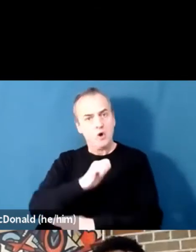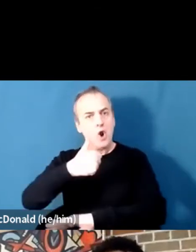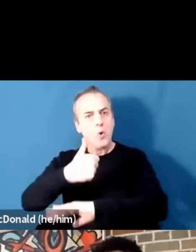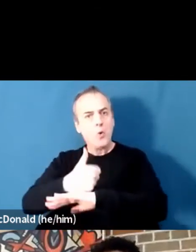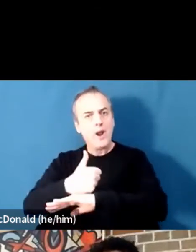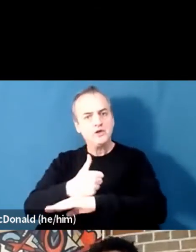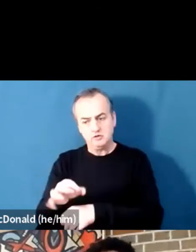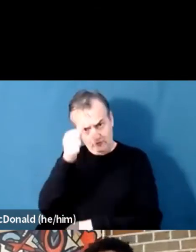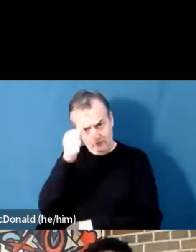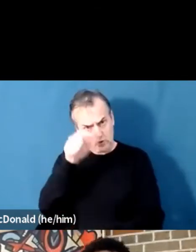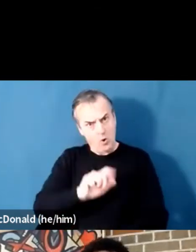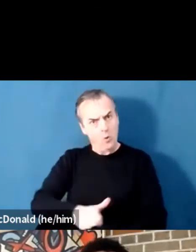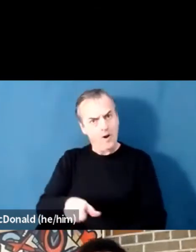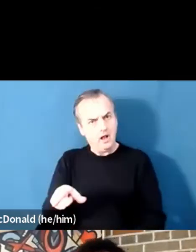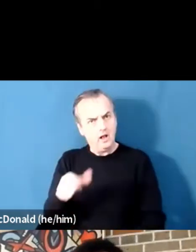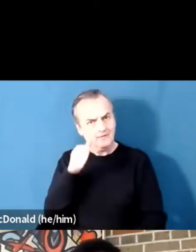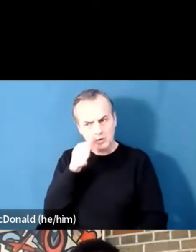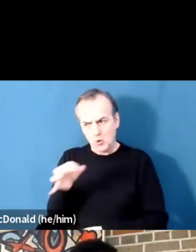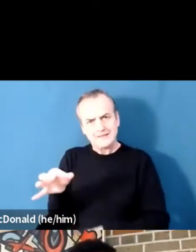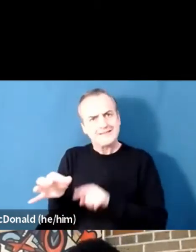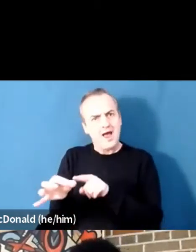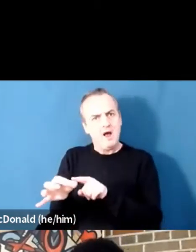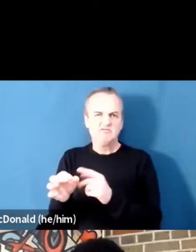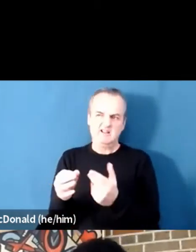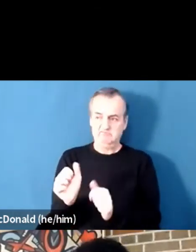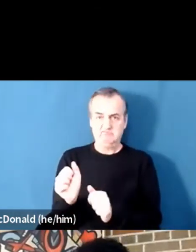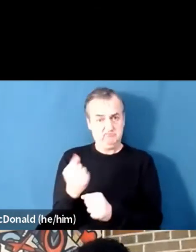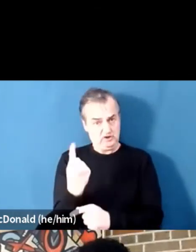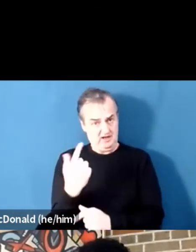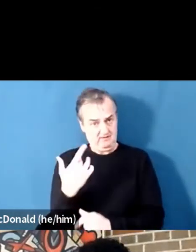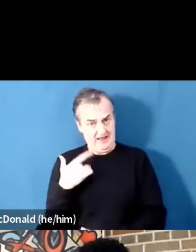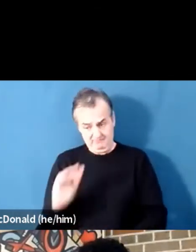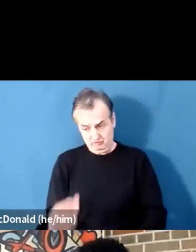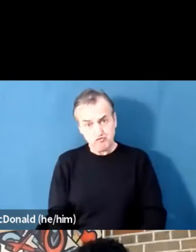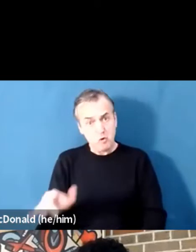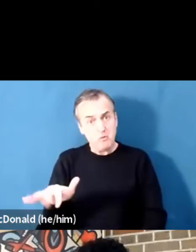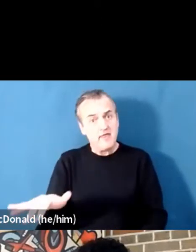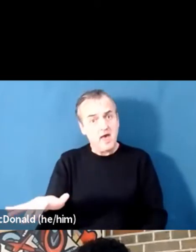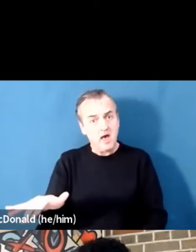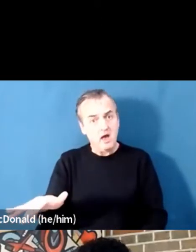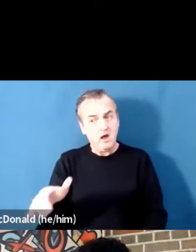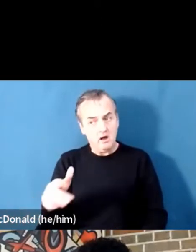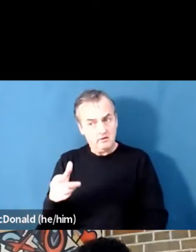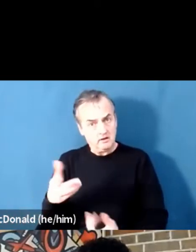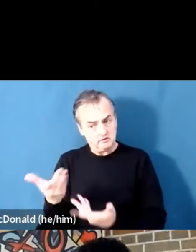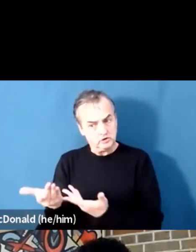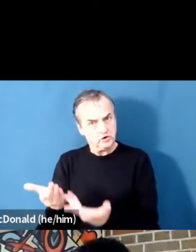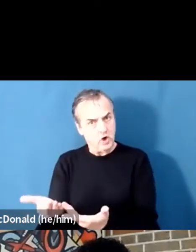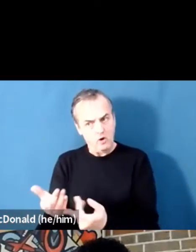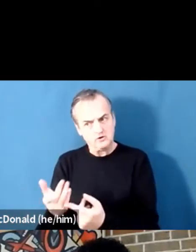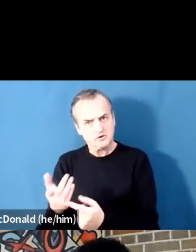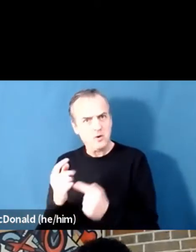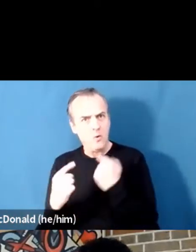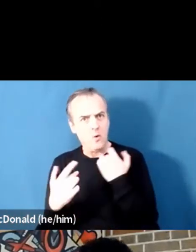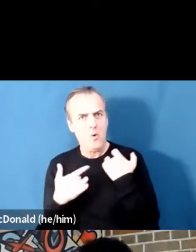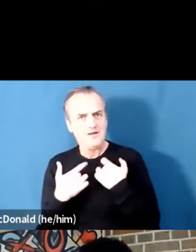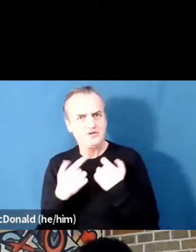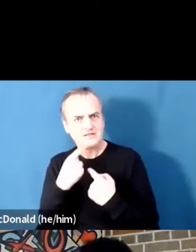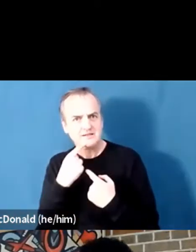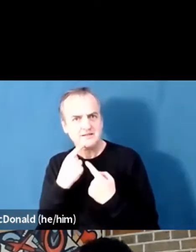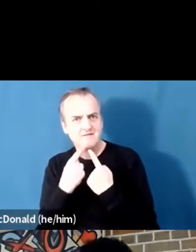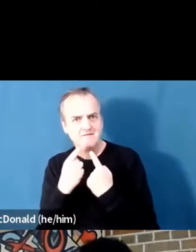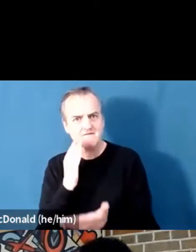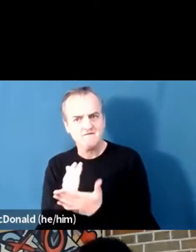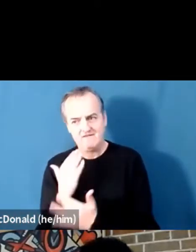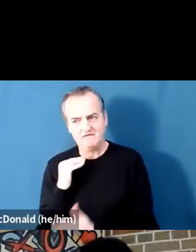setting your show, if you know it, if it's your hometown, then tell us that. Tell us something that we don't know. Tell